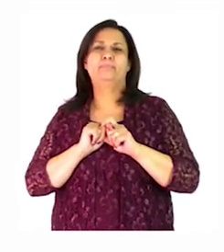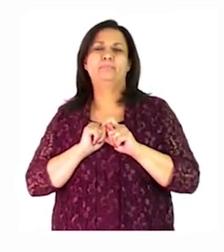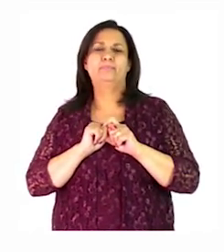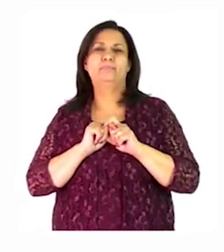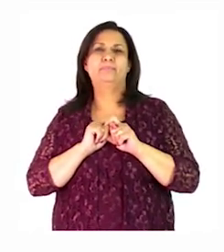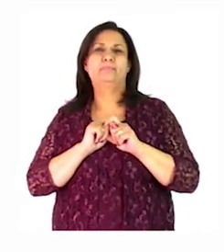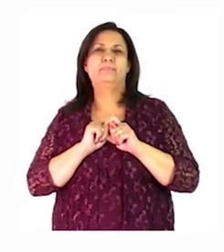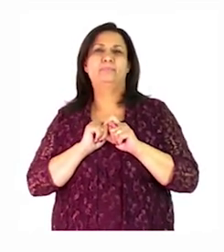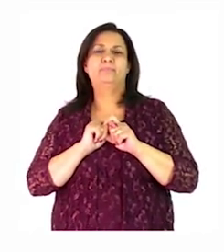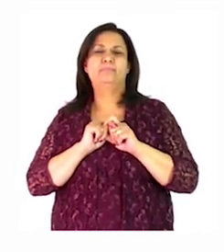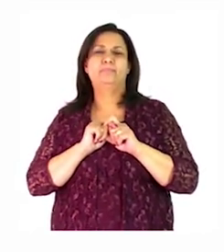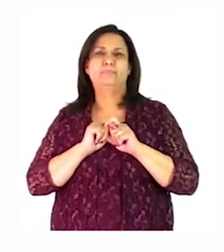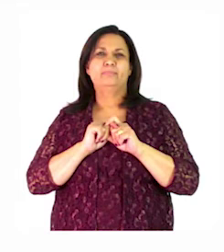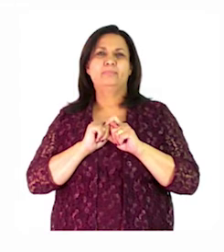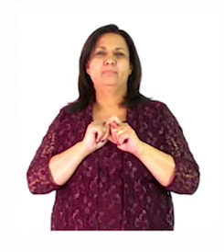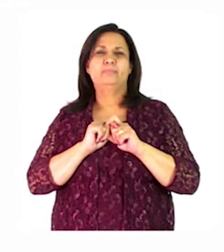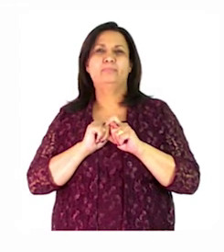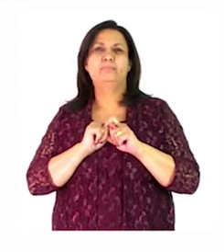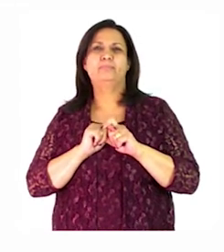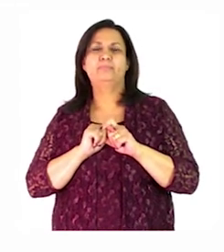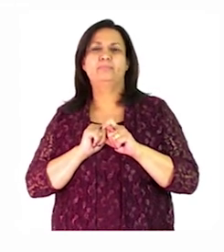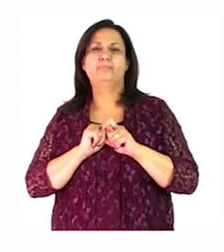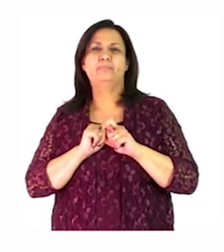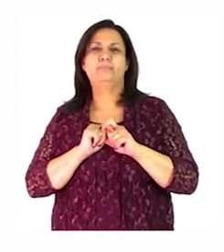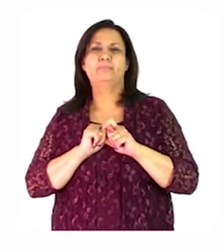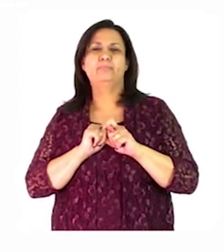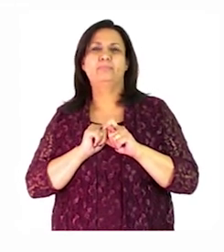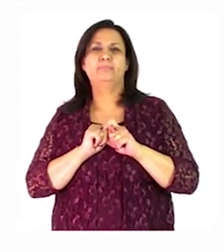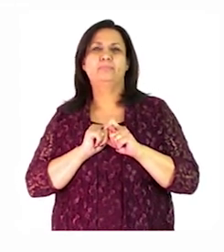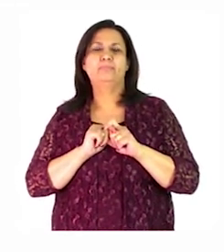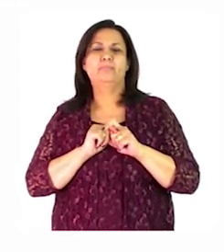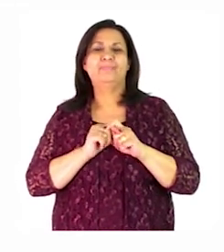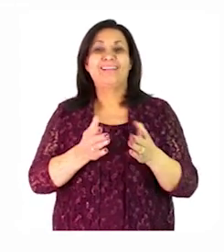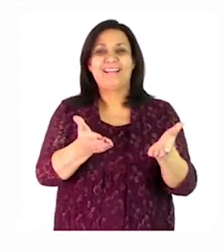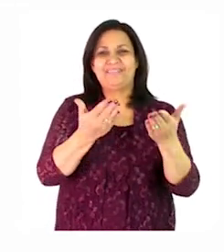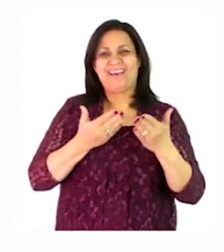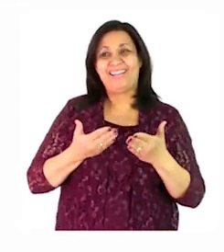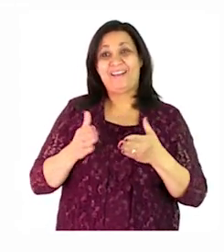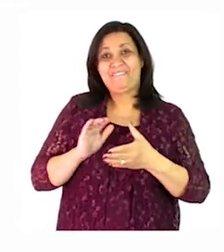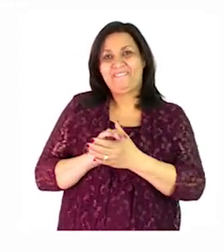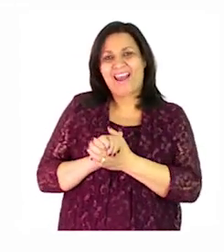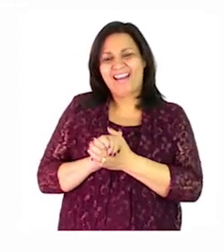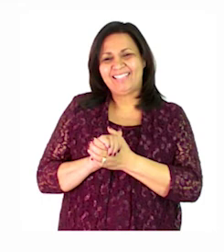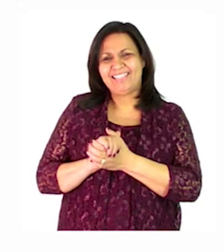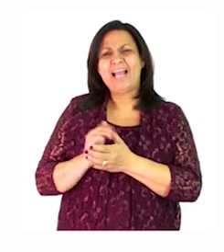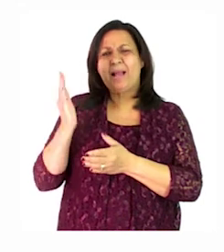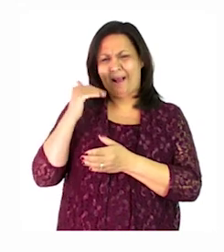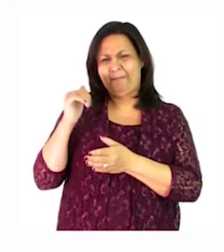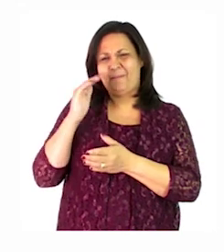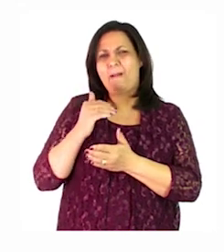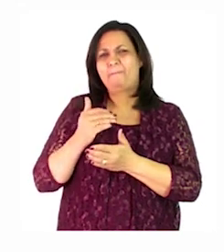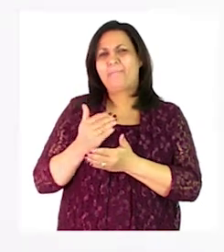they look the same. I would like to invite my friends to come with me to